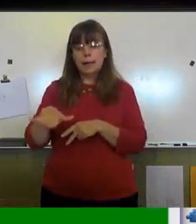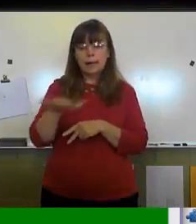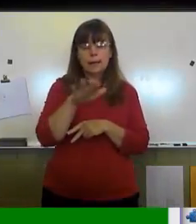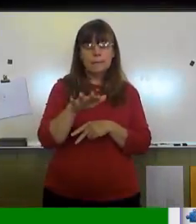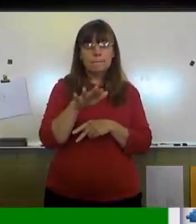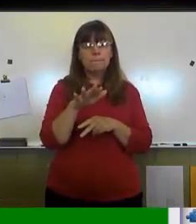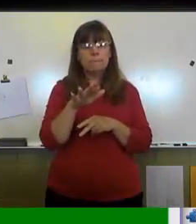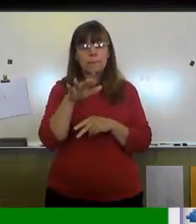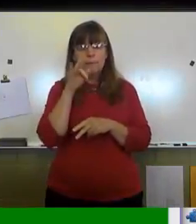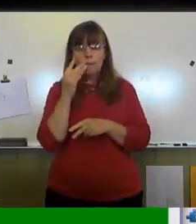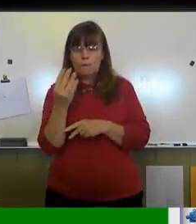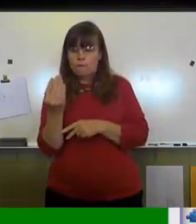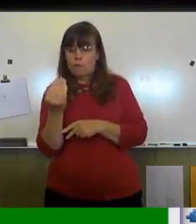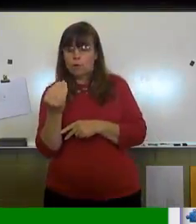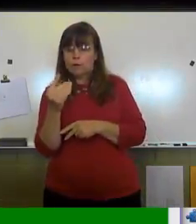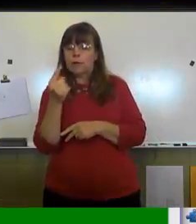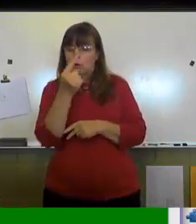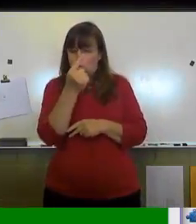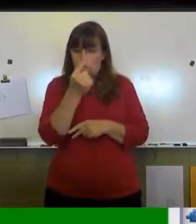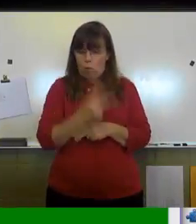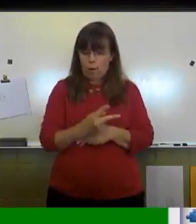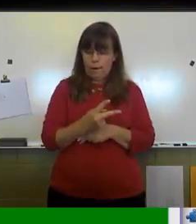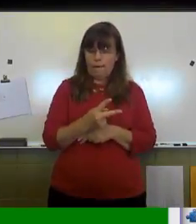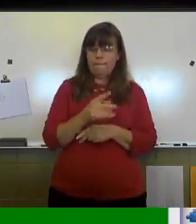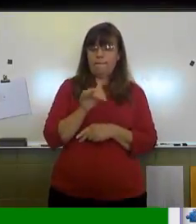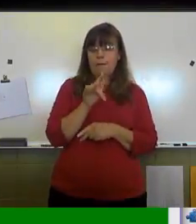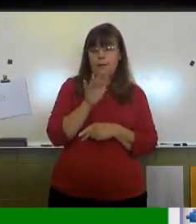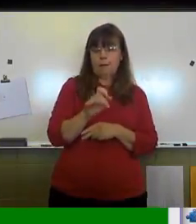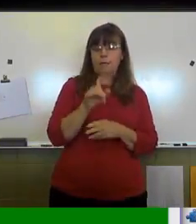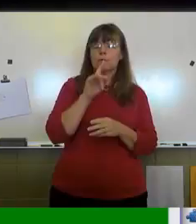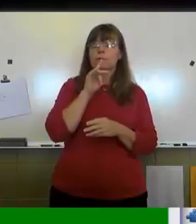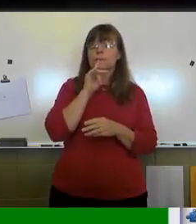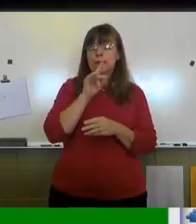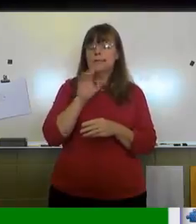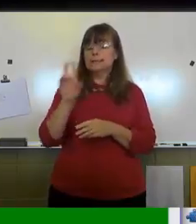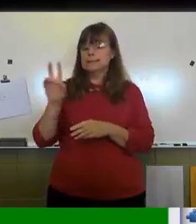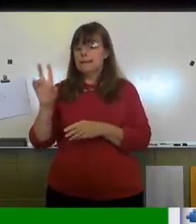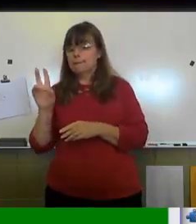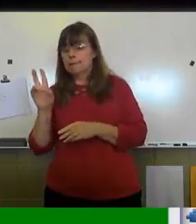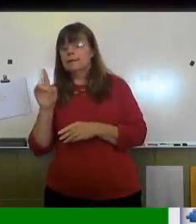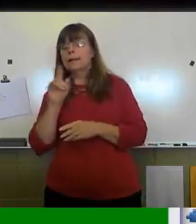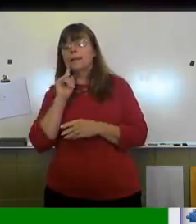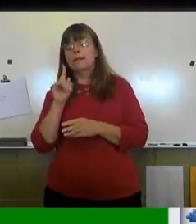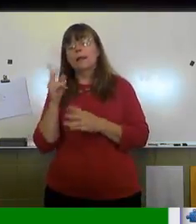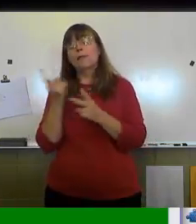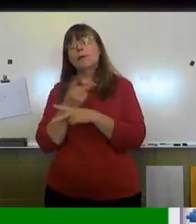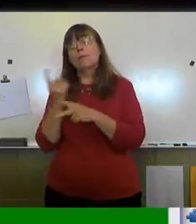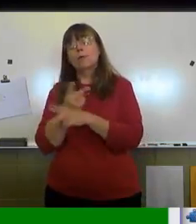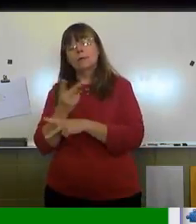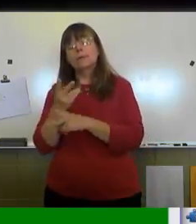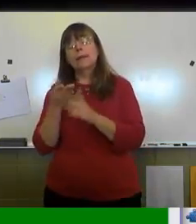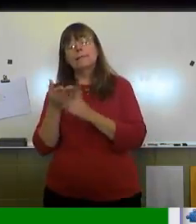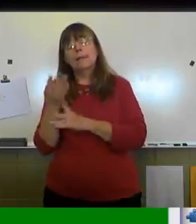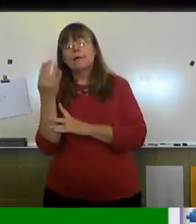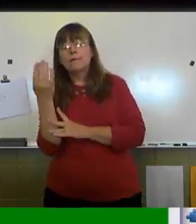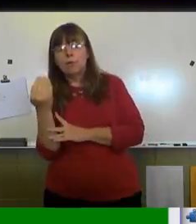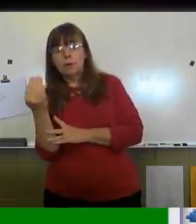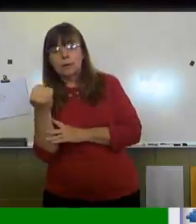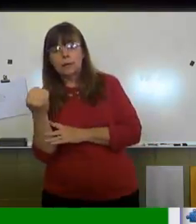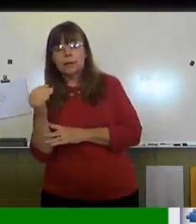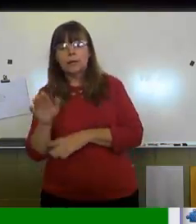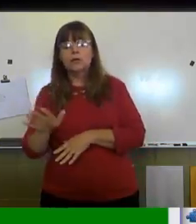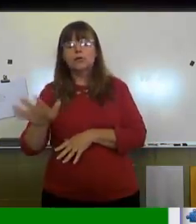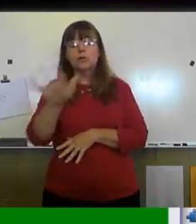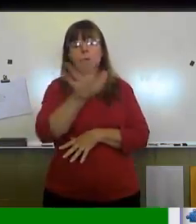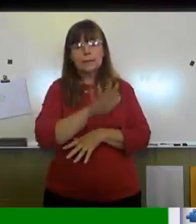there's 14 1/2 acres in 7 acres, I'd multiply that number of grasshoppers by 14 to estimate